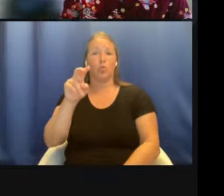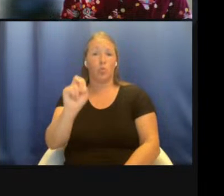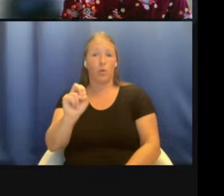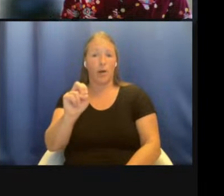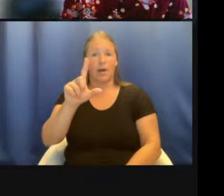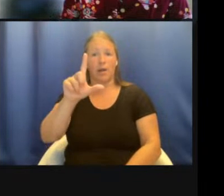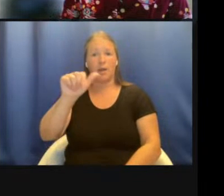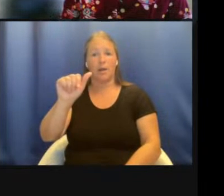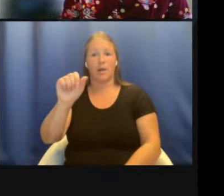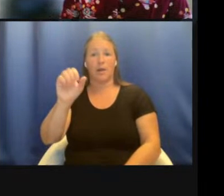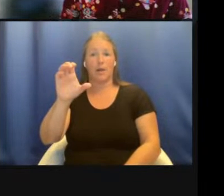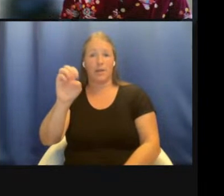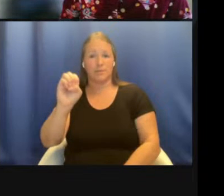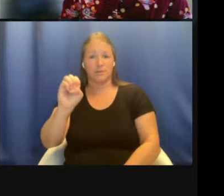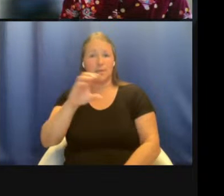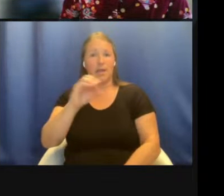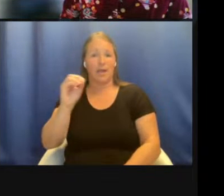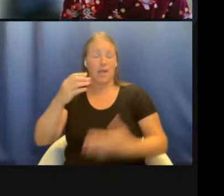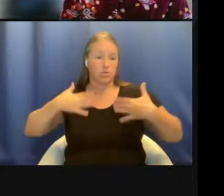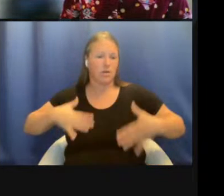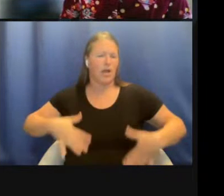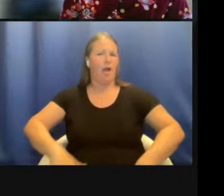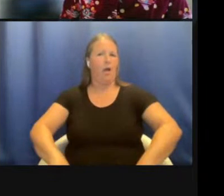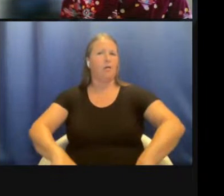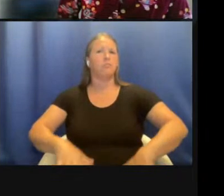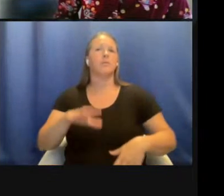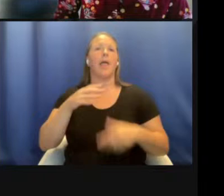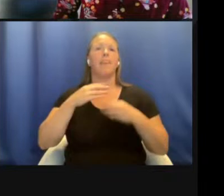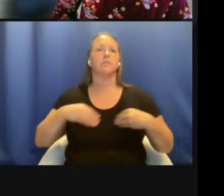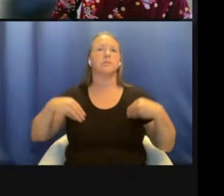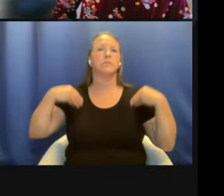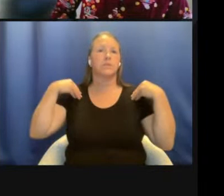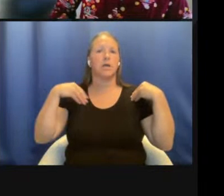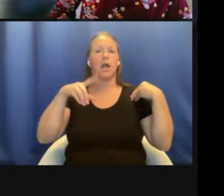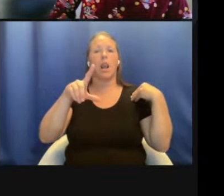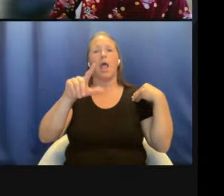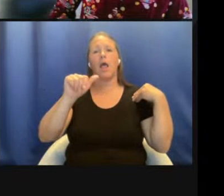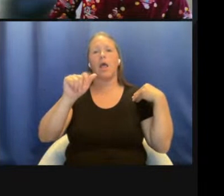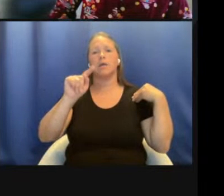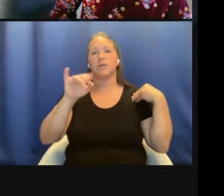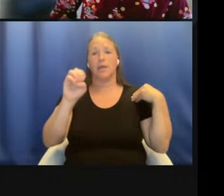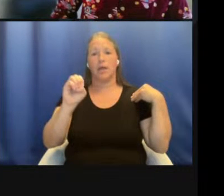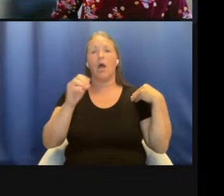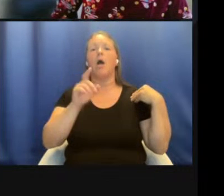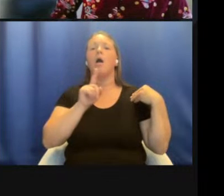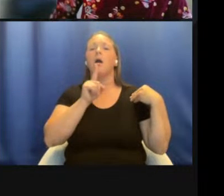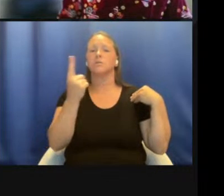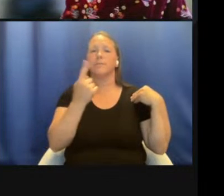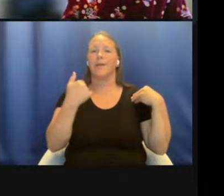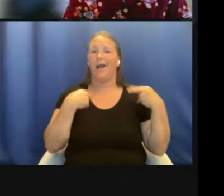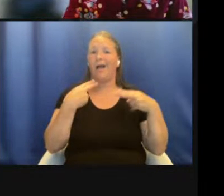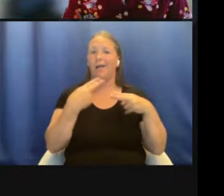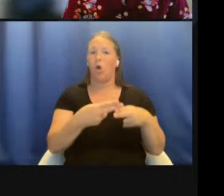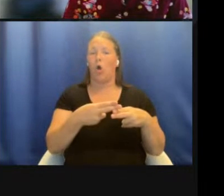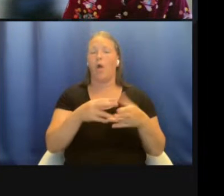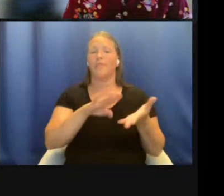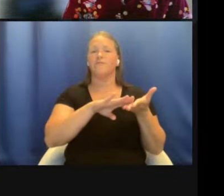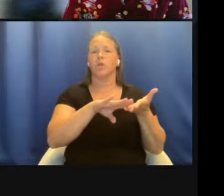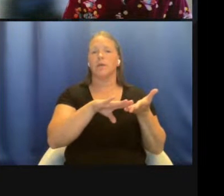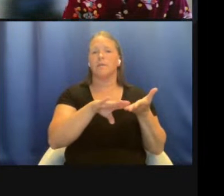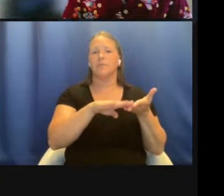at the time they're purchased for her, are what I call the forgiveness gifts, eventually received by Elizabeth in 1806 from